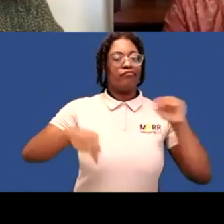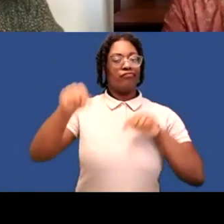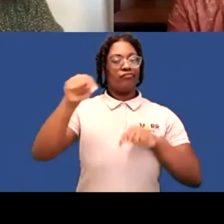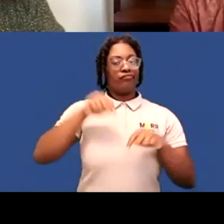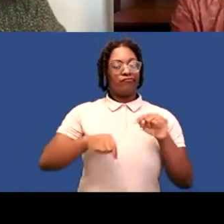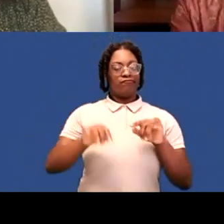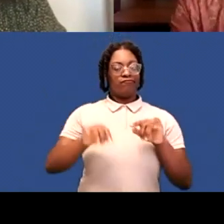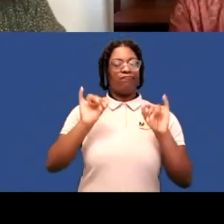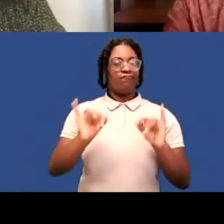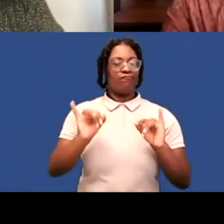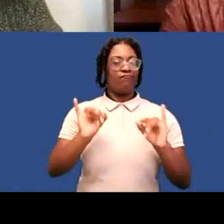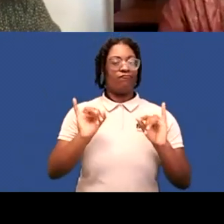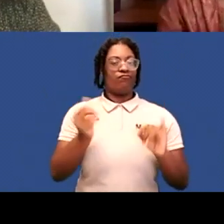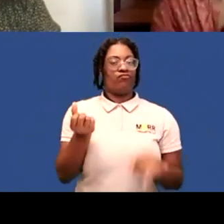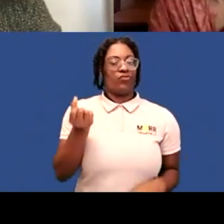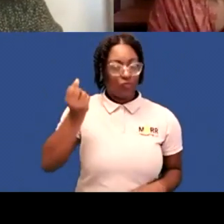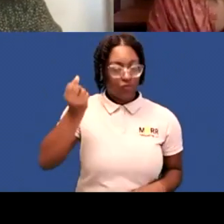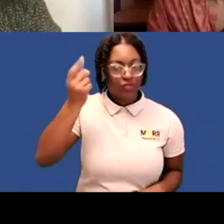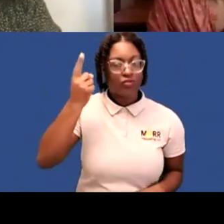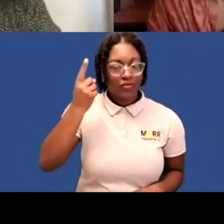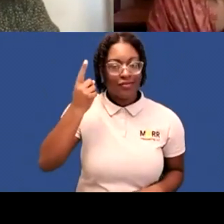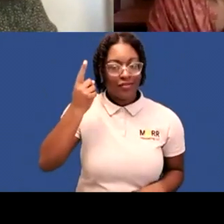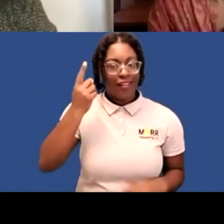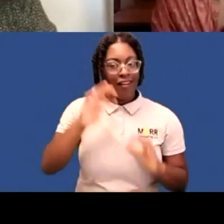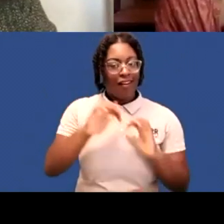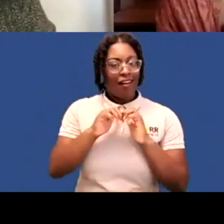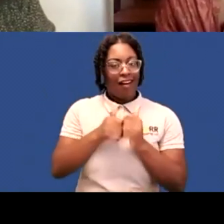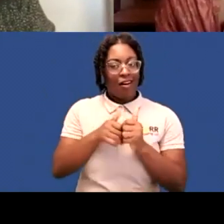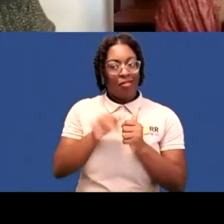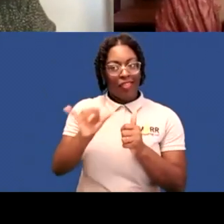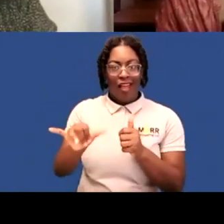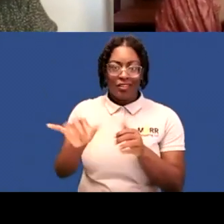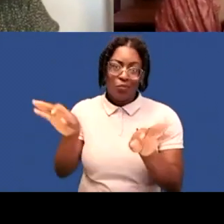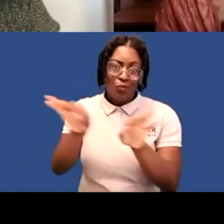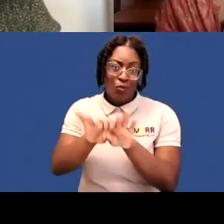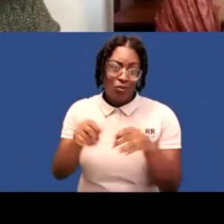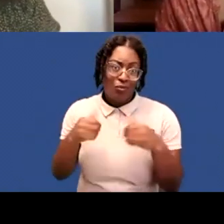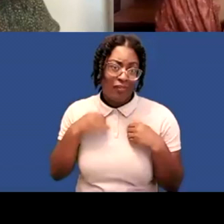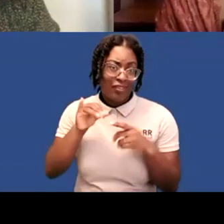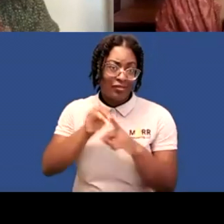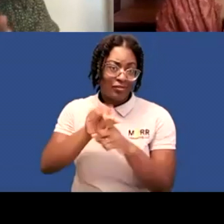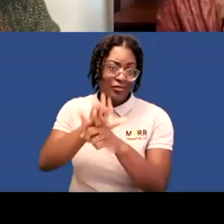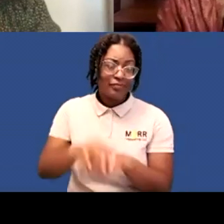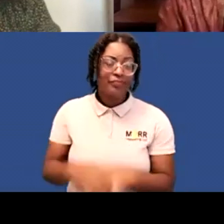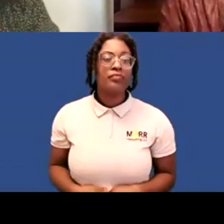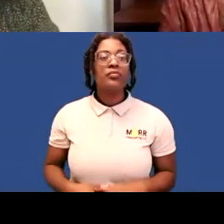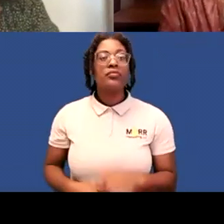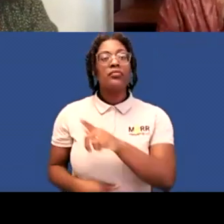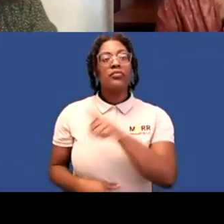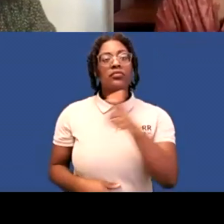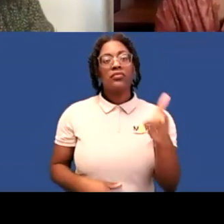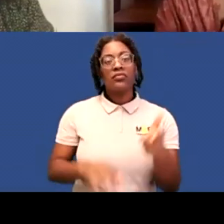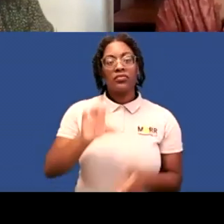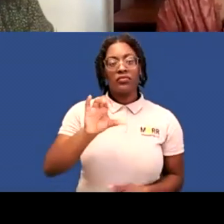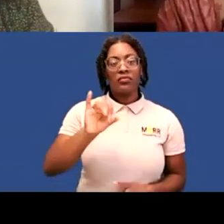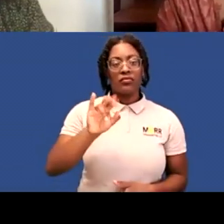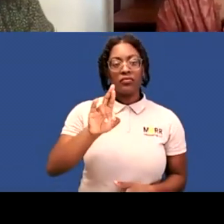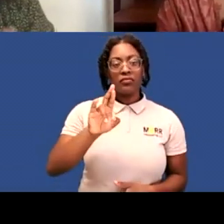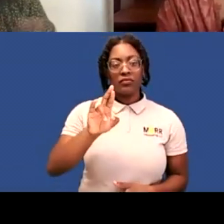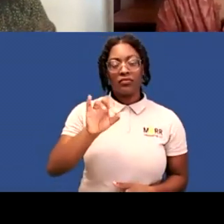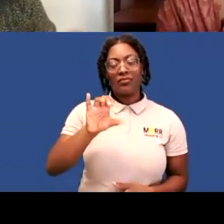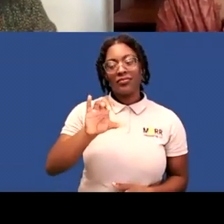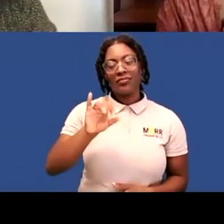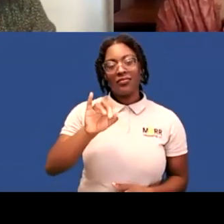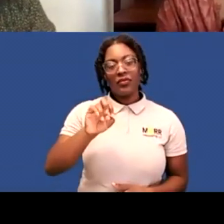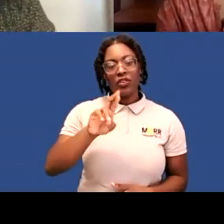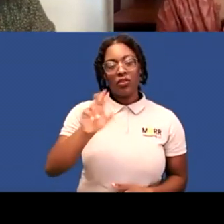many folks in the chat commenting about how they can use those strategies tomorrow. And so, Cara, I'm going to turn to you next. We are